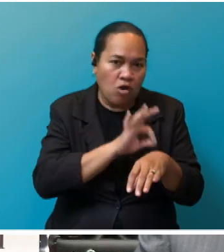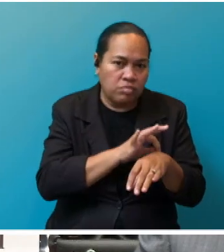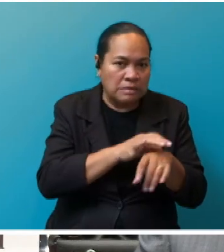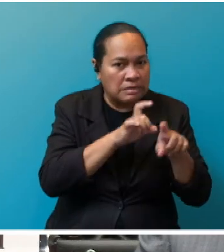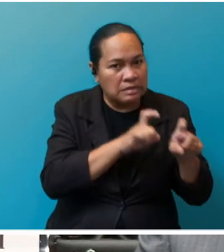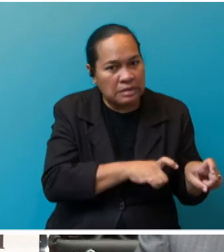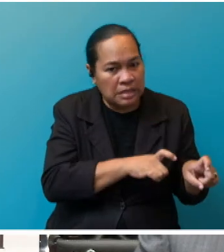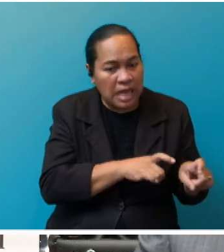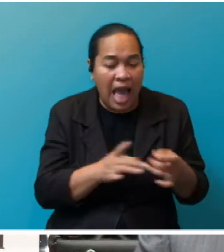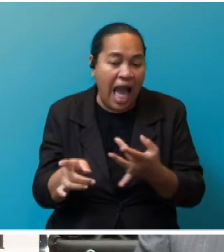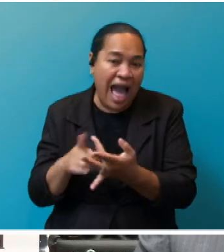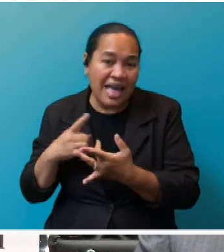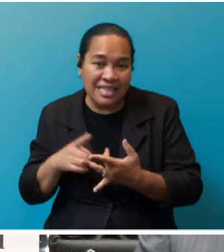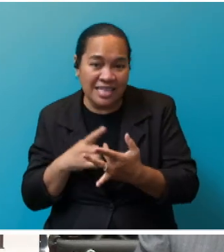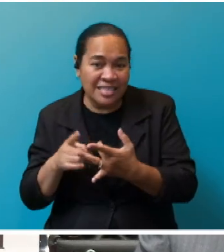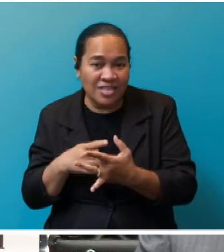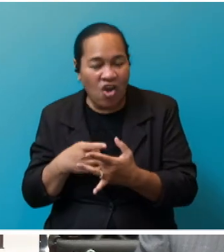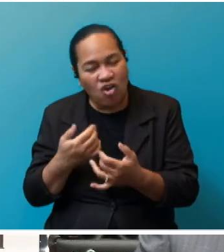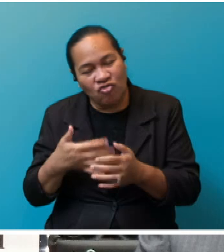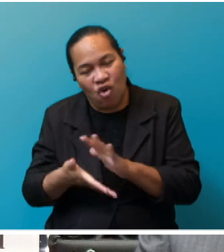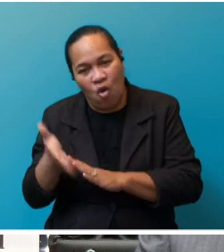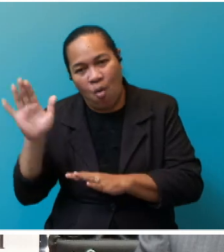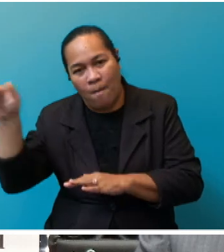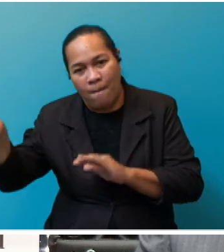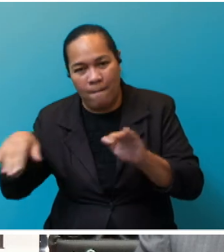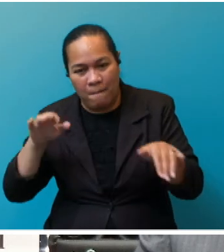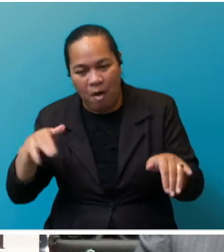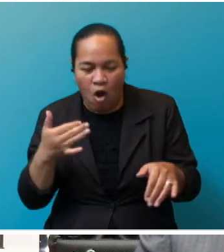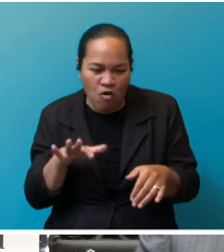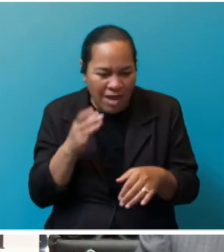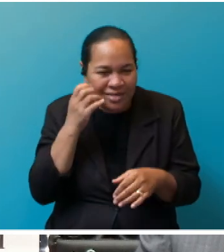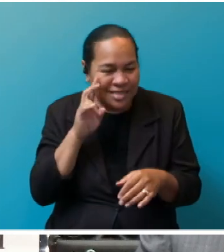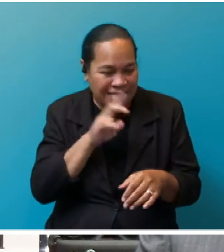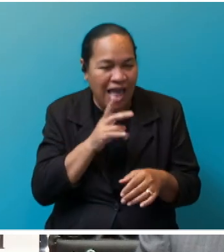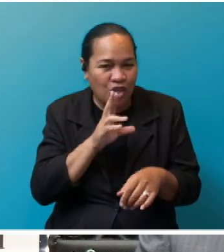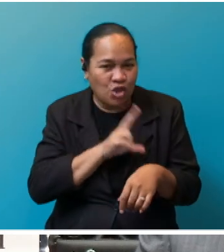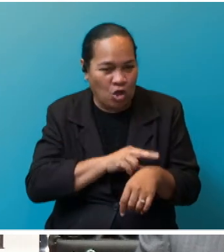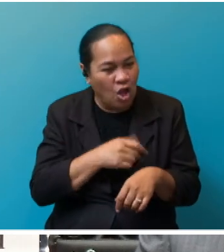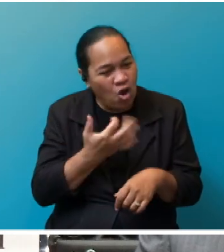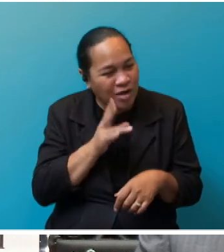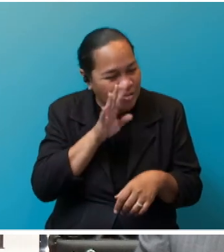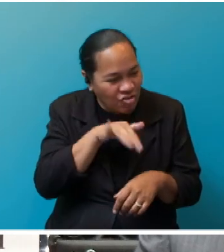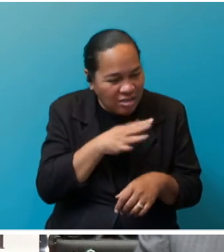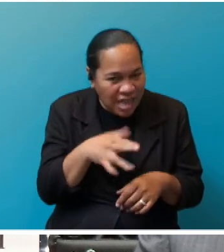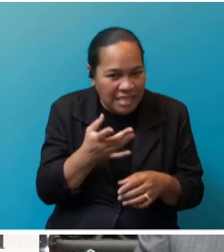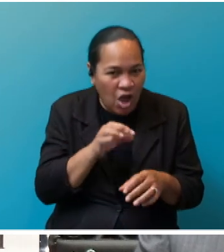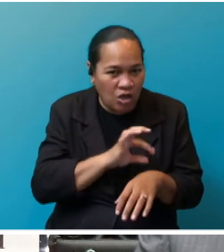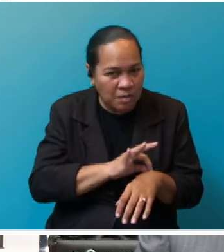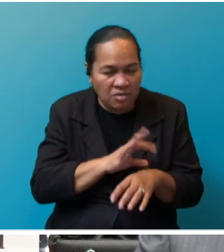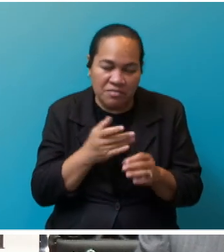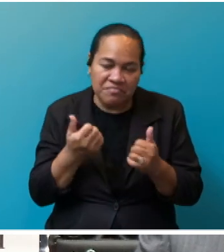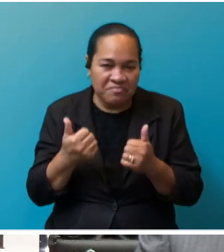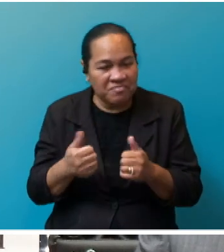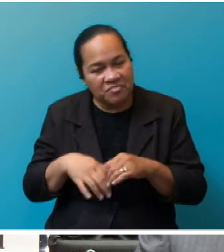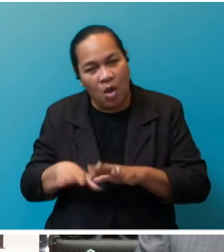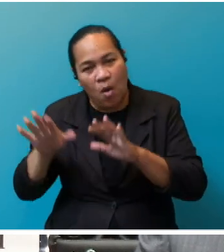others have all gone home, treated in the hospitals or in the